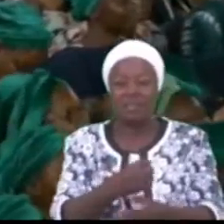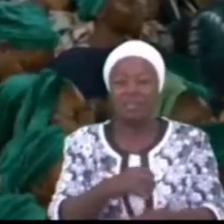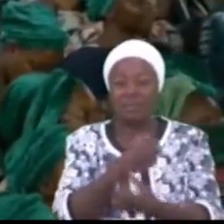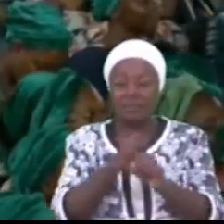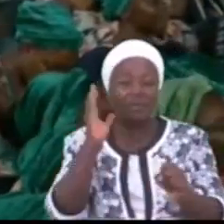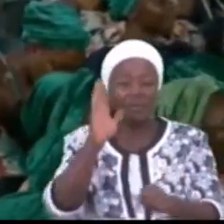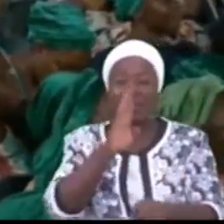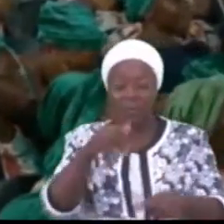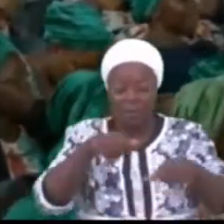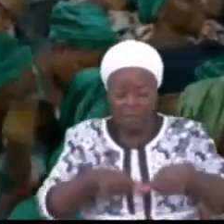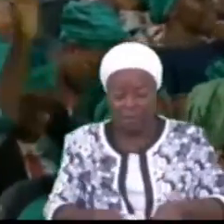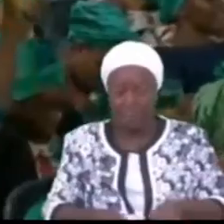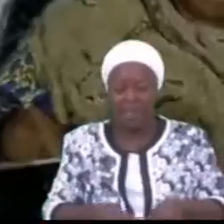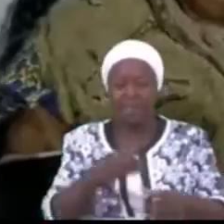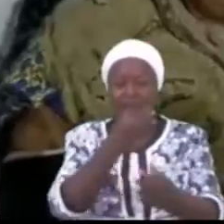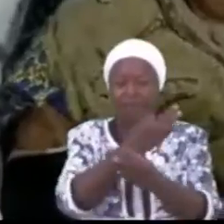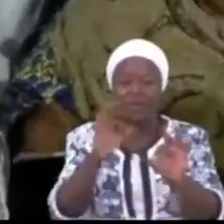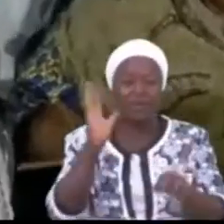Emancipation, permanent.